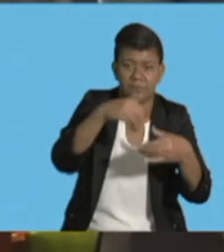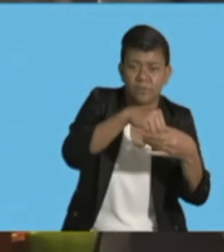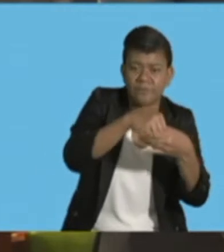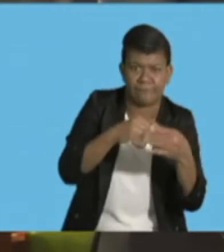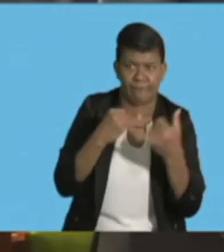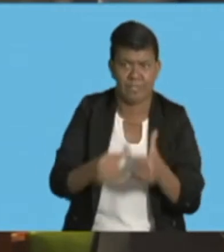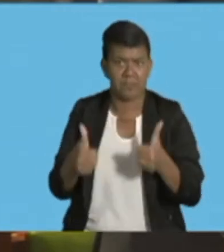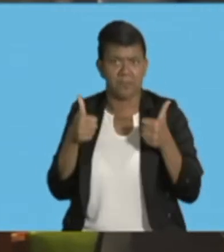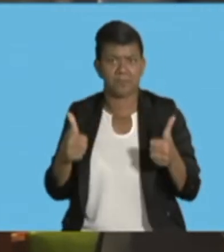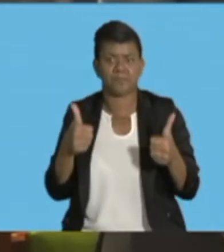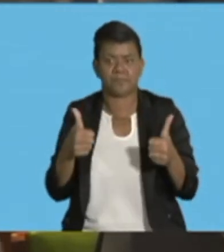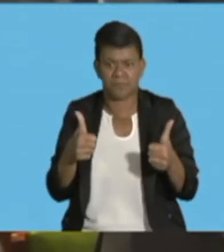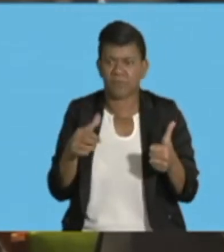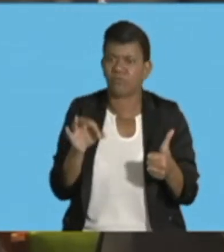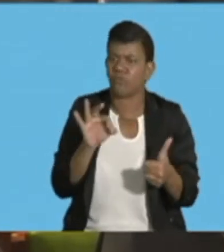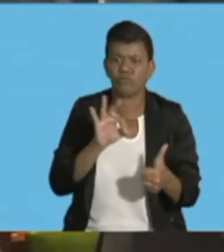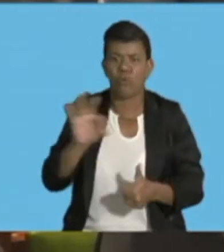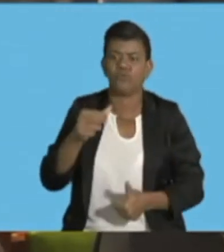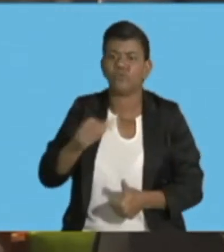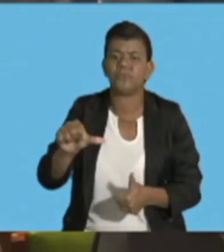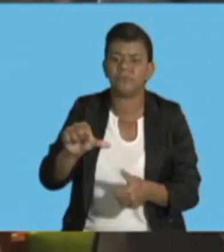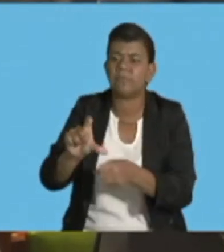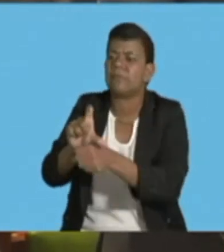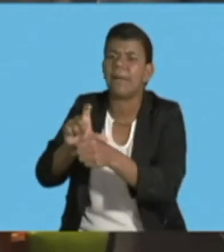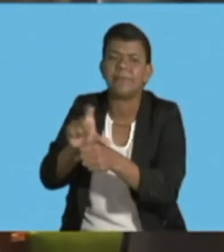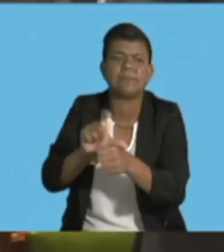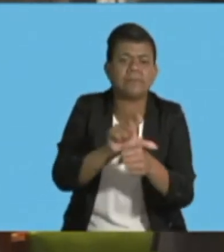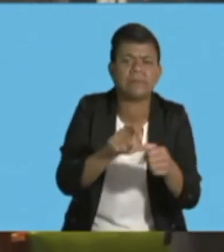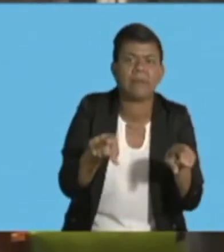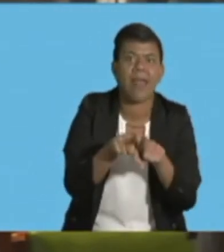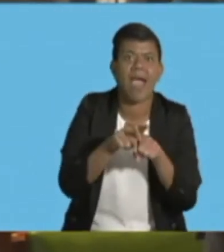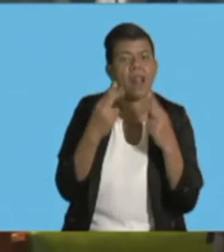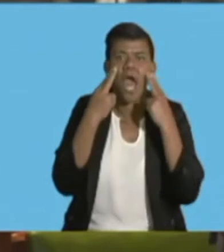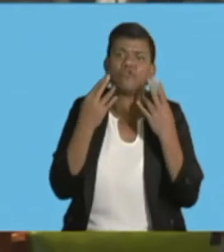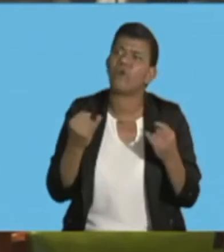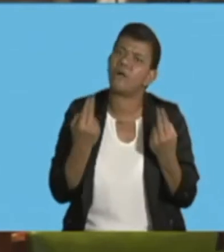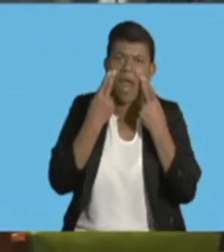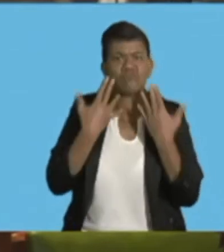of the first few countries, we're in fact the first few countries in the world to actually have the Ministry